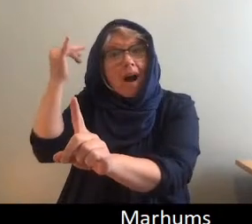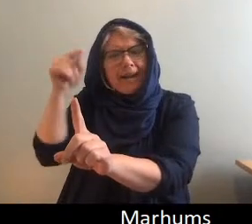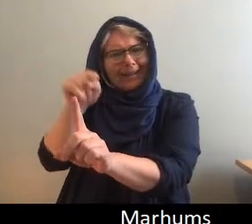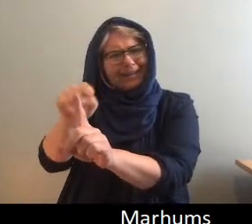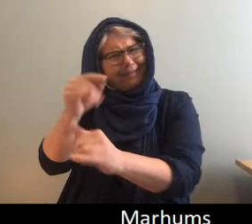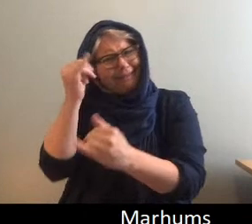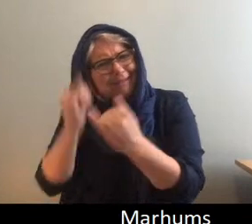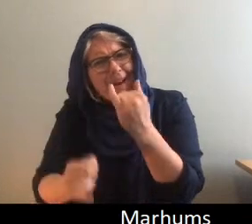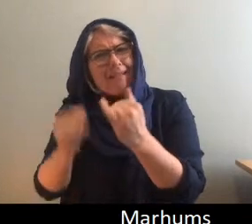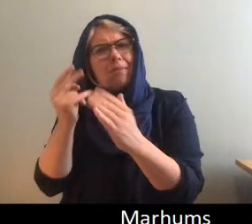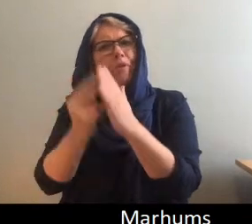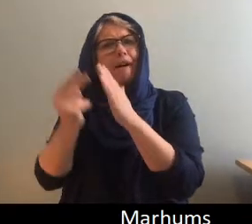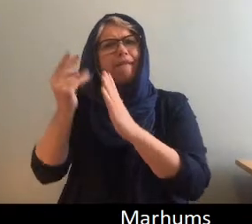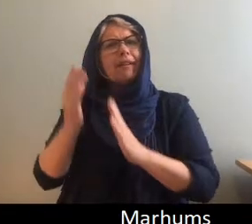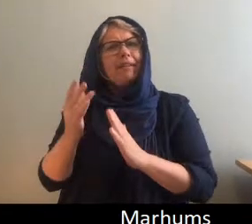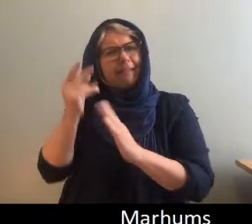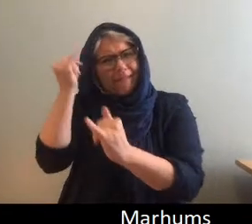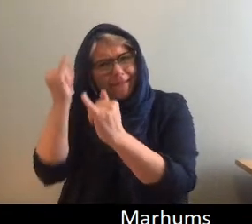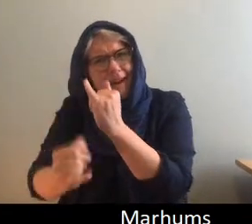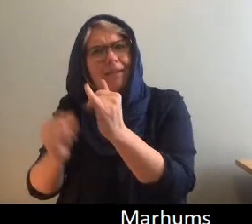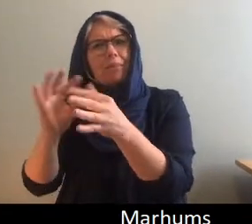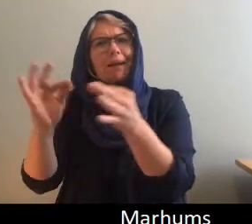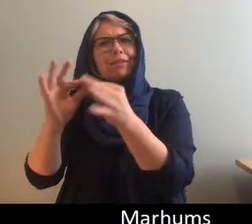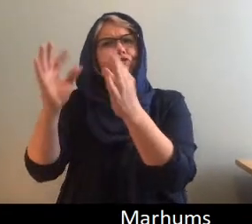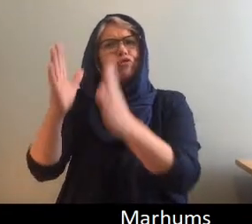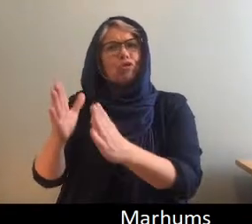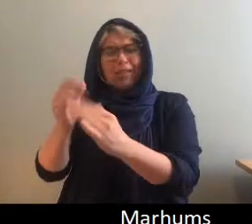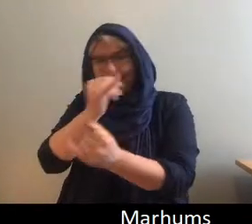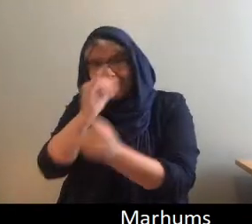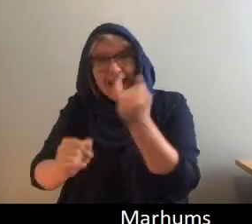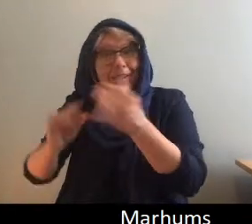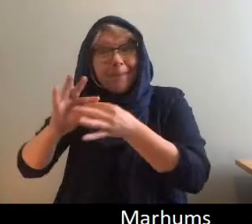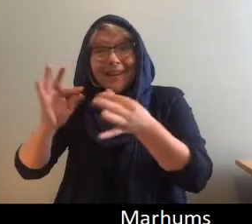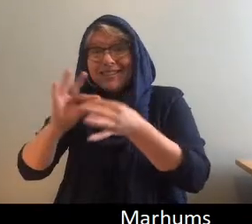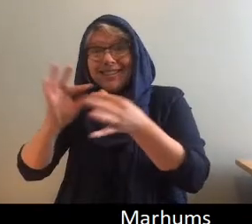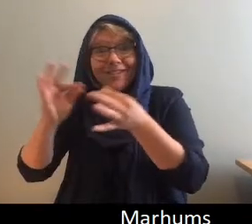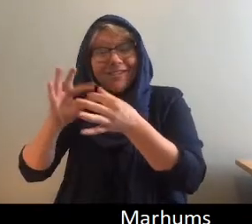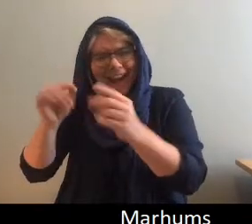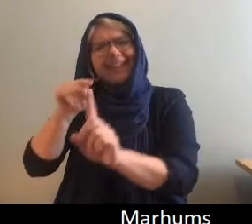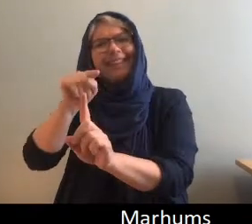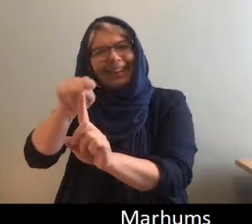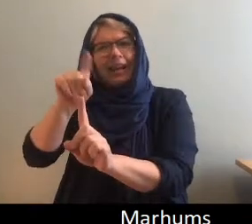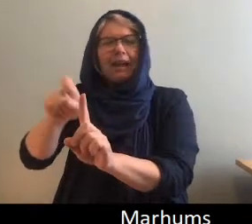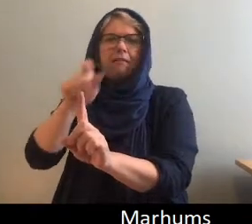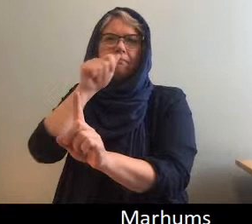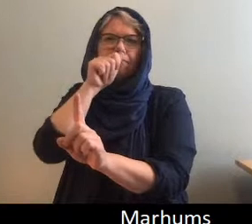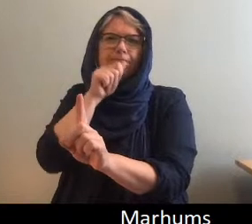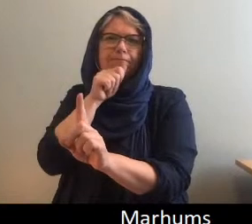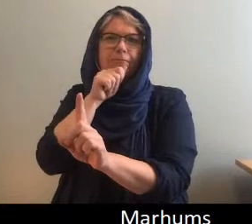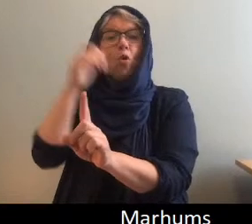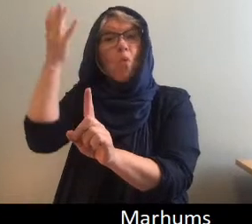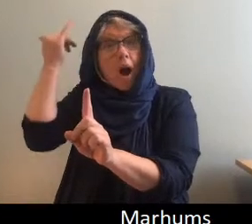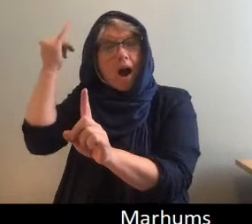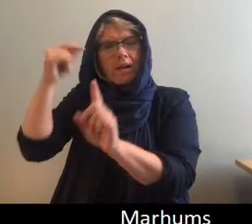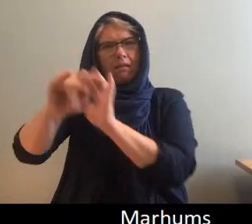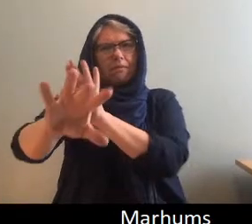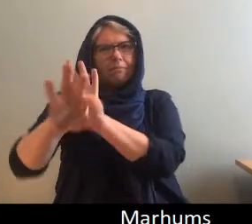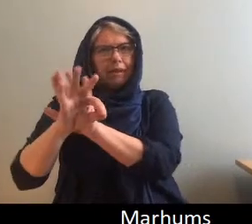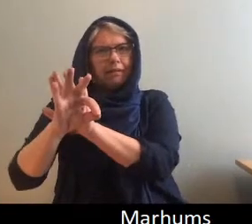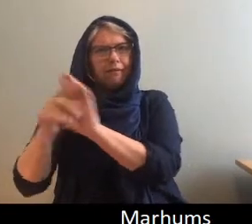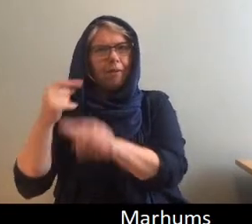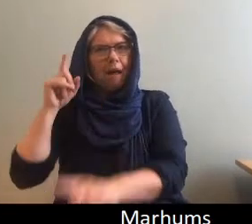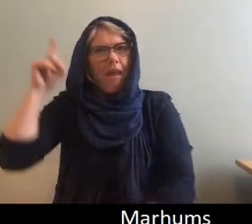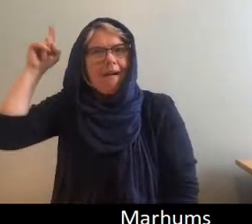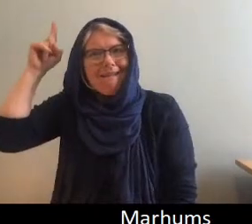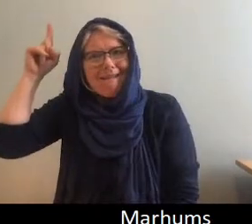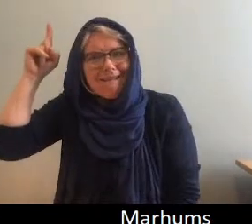the community, we could not have tolerated, we could not have borne it, we could have not have withstood it. It would have been too much for us. So